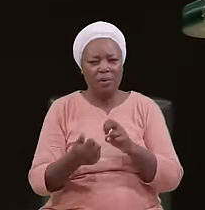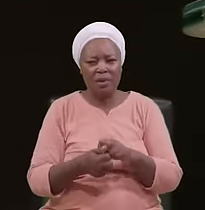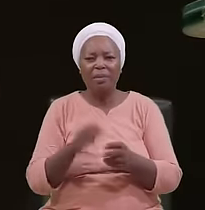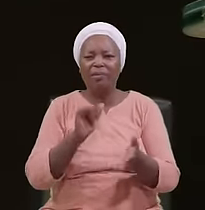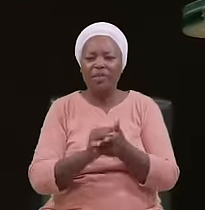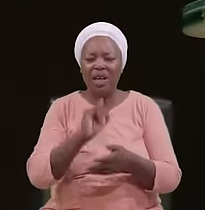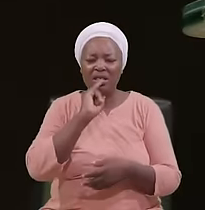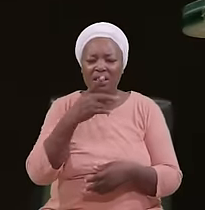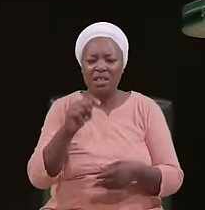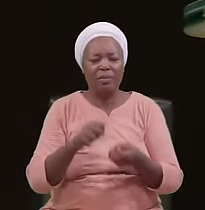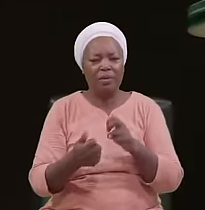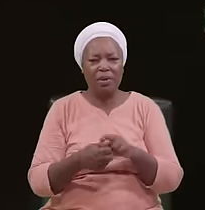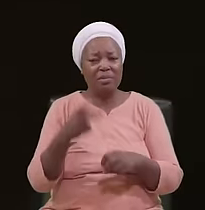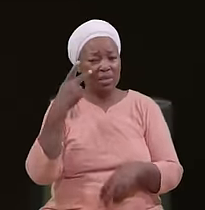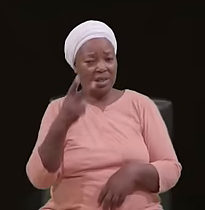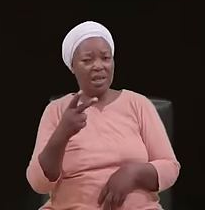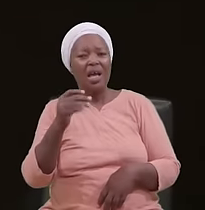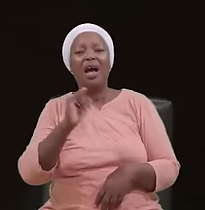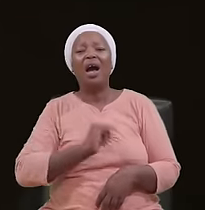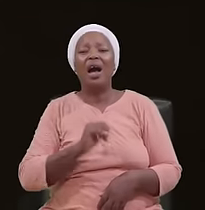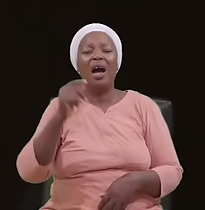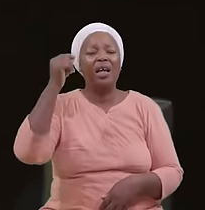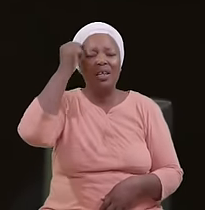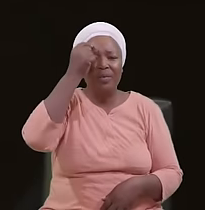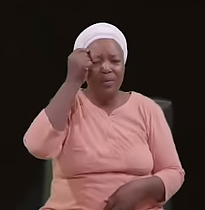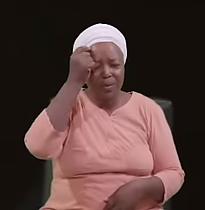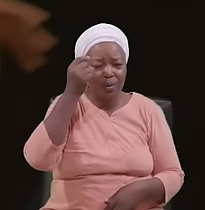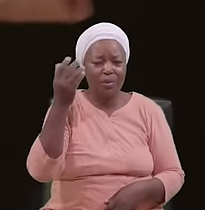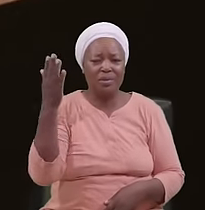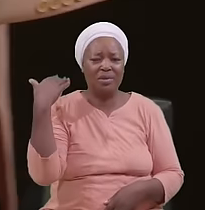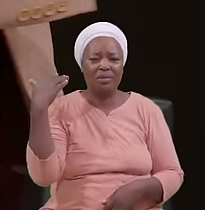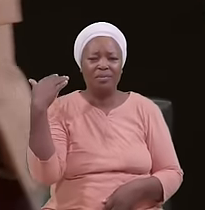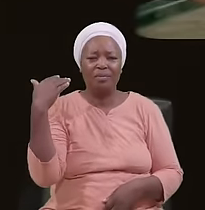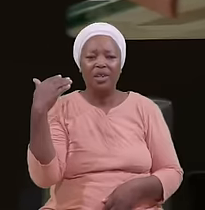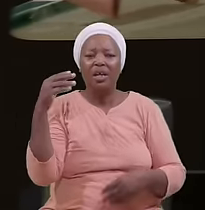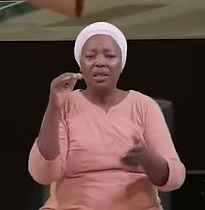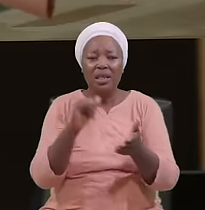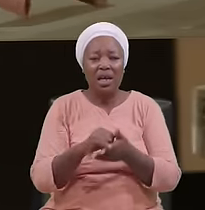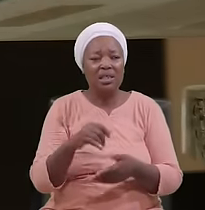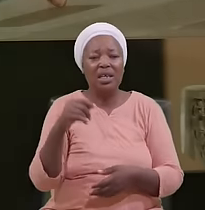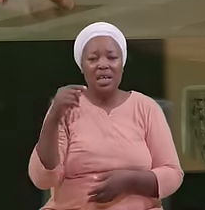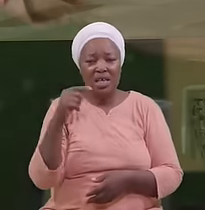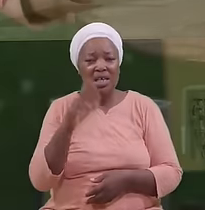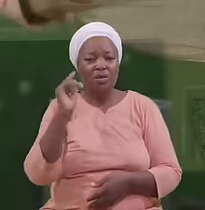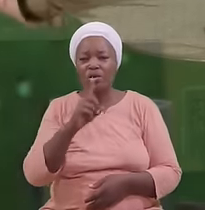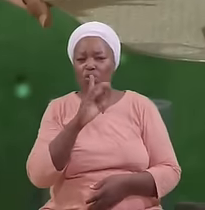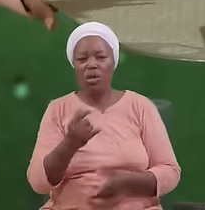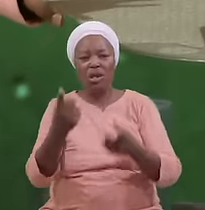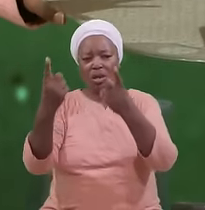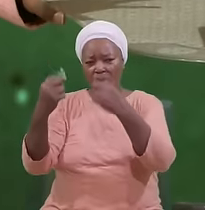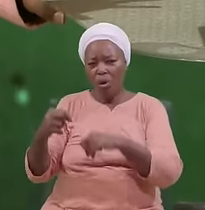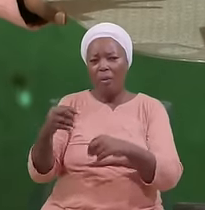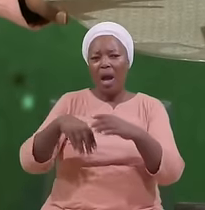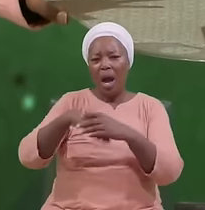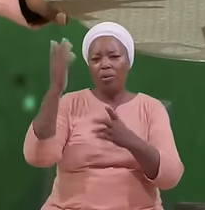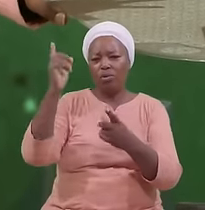the problem. Behold, I thought that he will surely come out